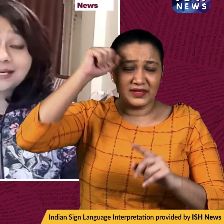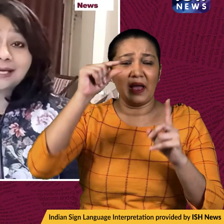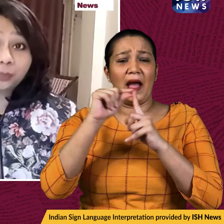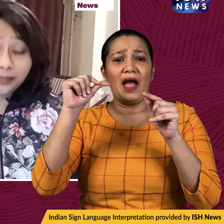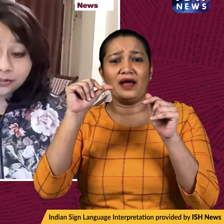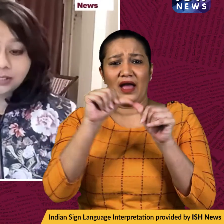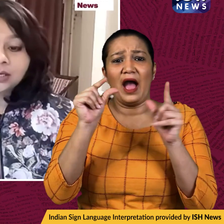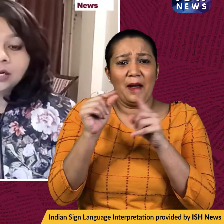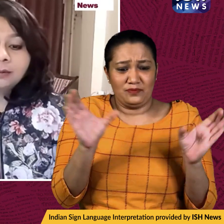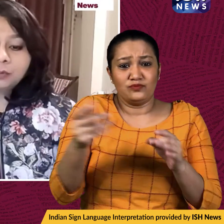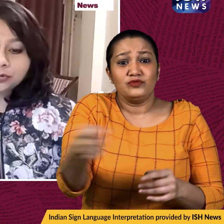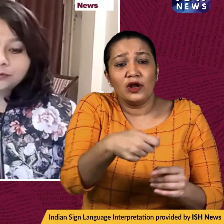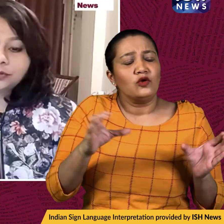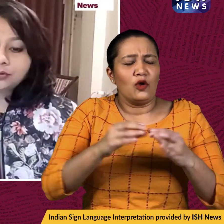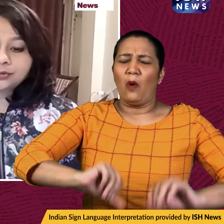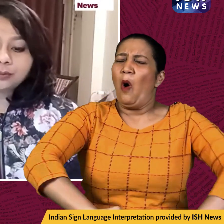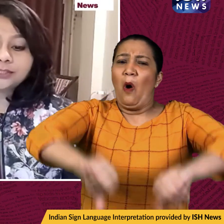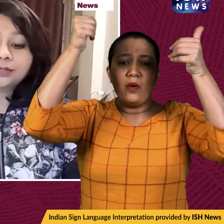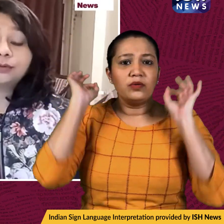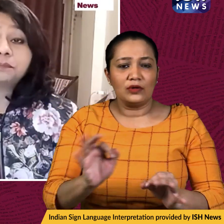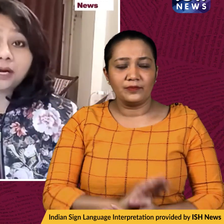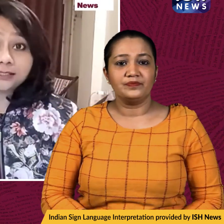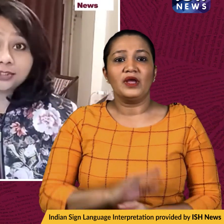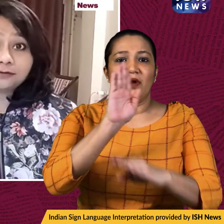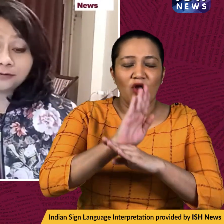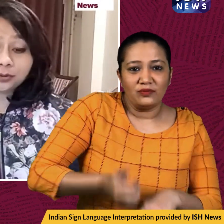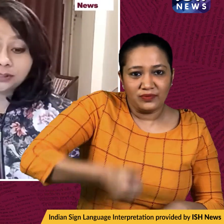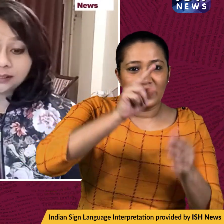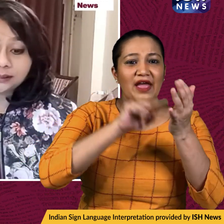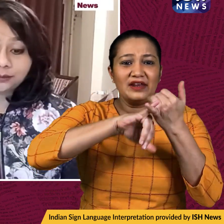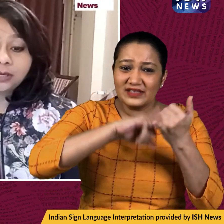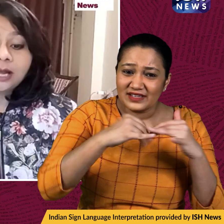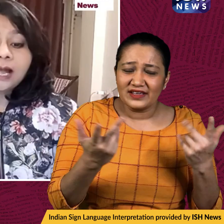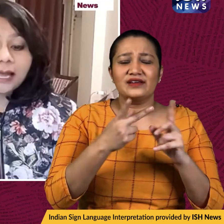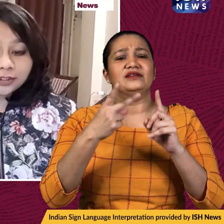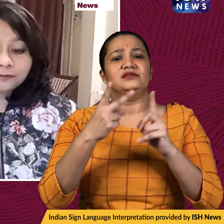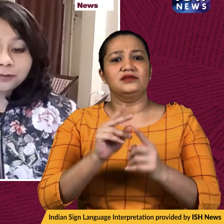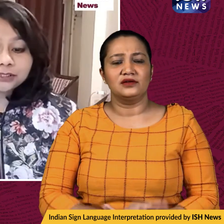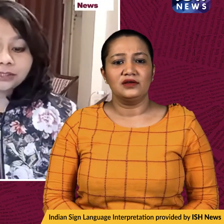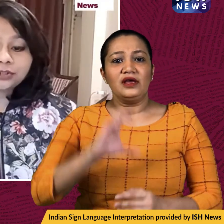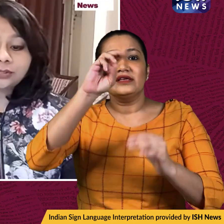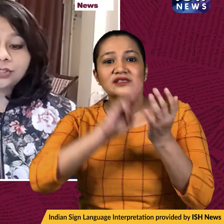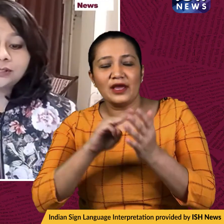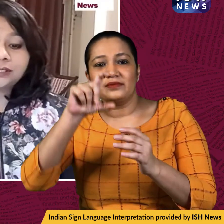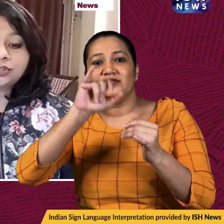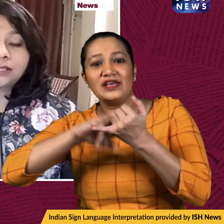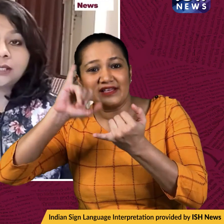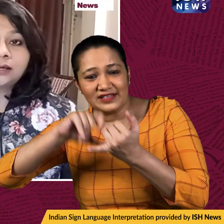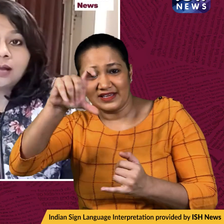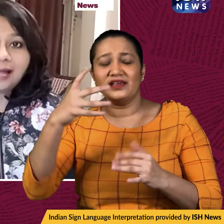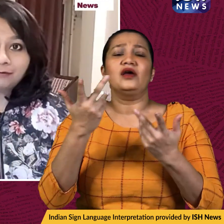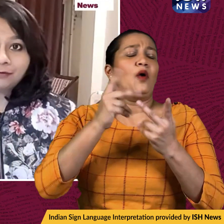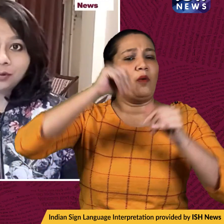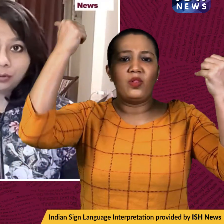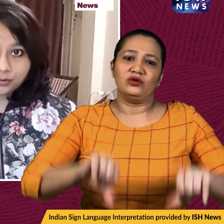a landslide victory, where most of the Congress stalwarts, including party chief Navjot Singh Sidhu and Chief Minister Charanjit Singh